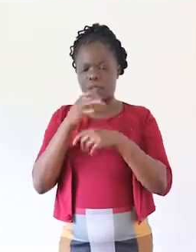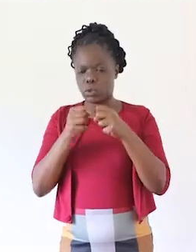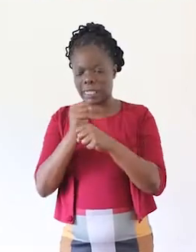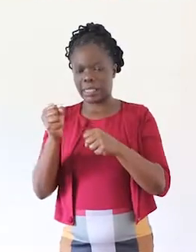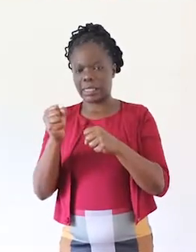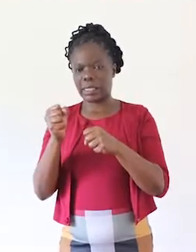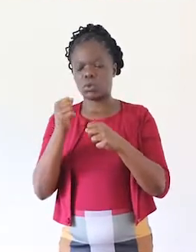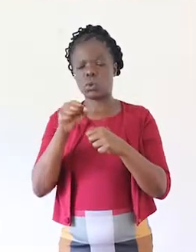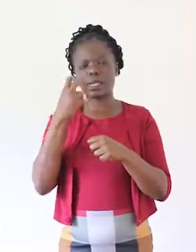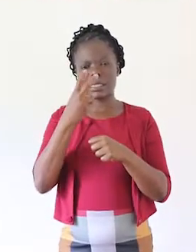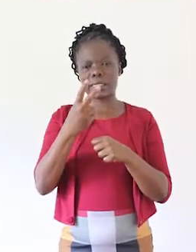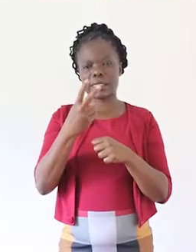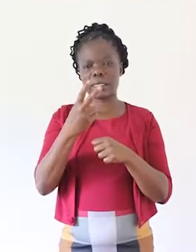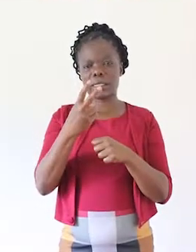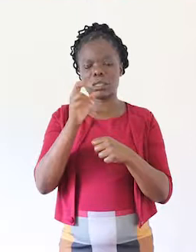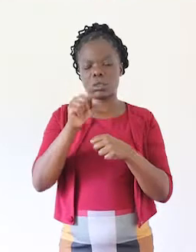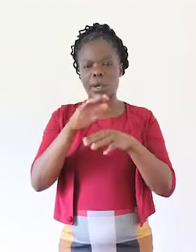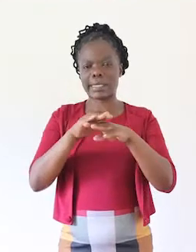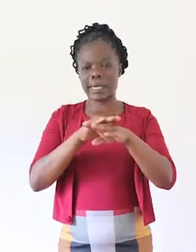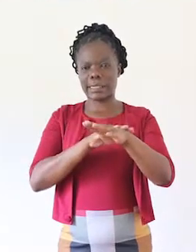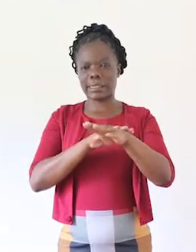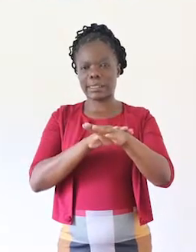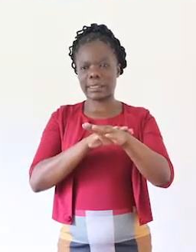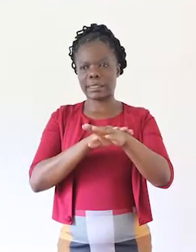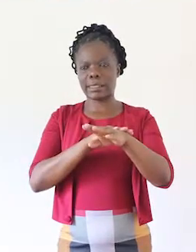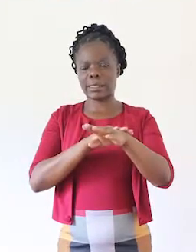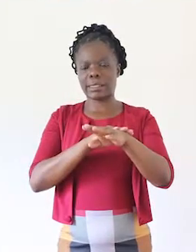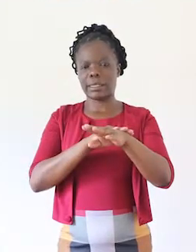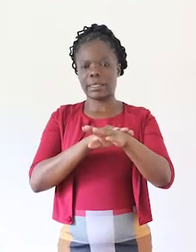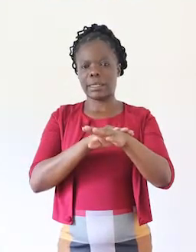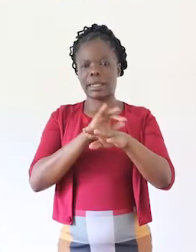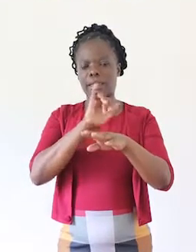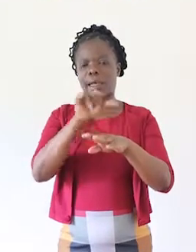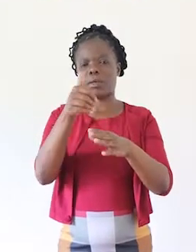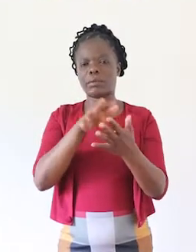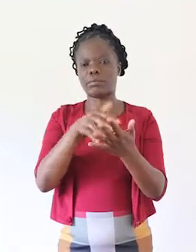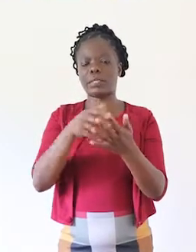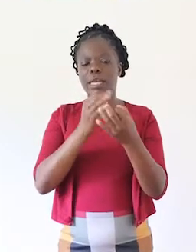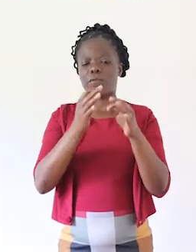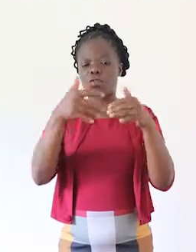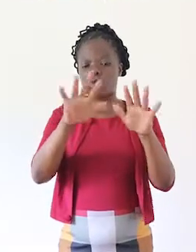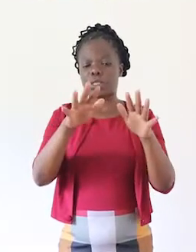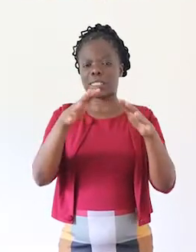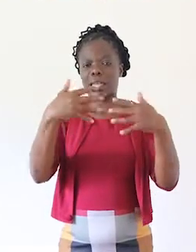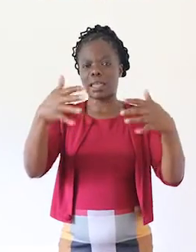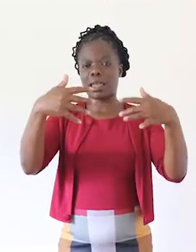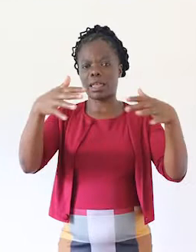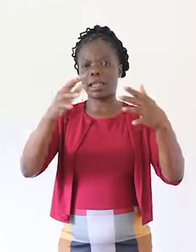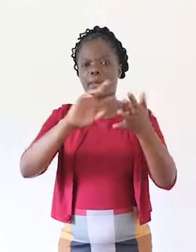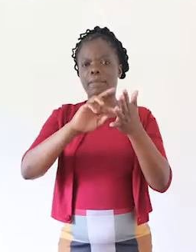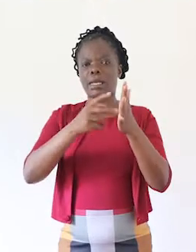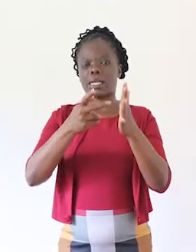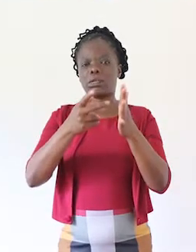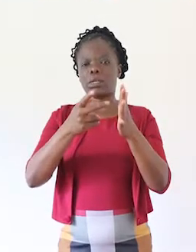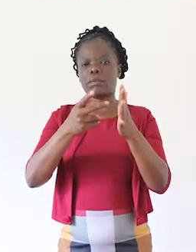it. You can see, you can touch that this was now loose. If you leave it that way, it